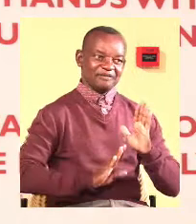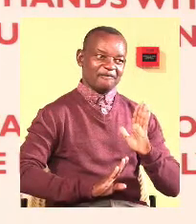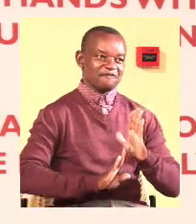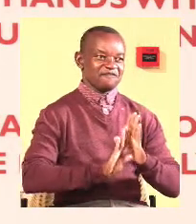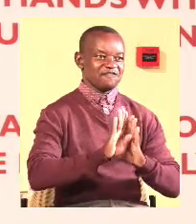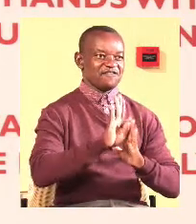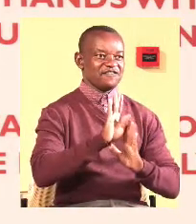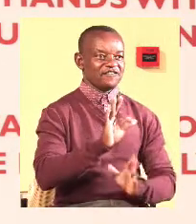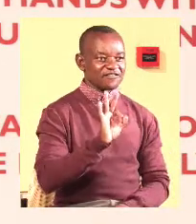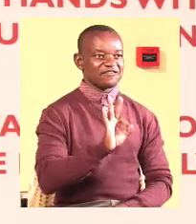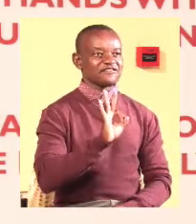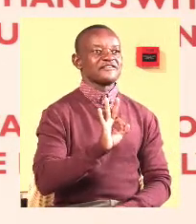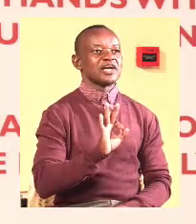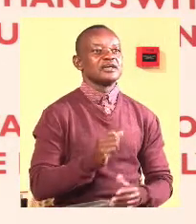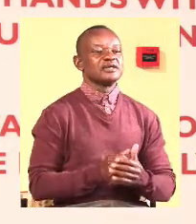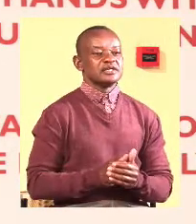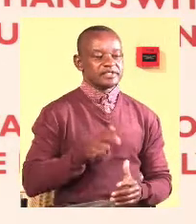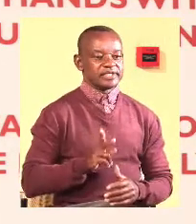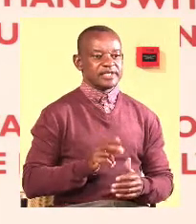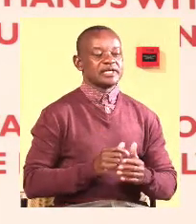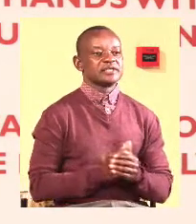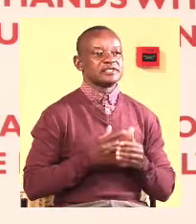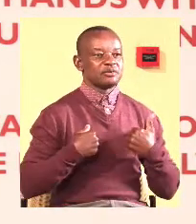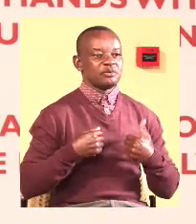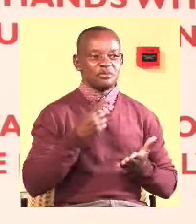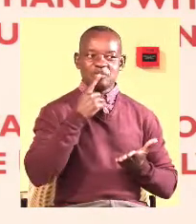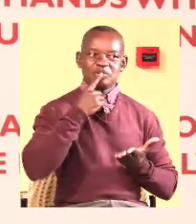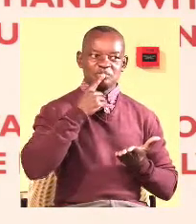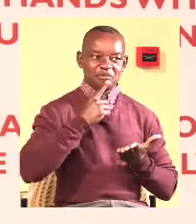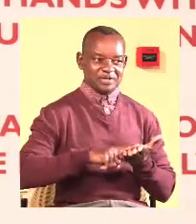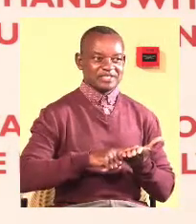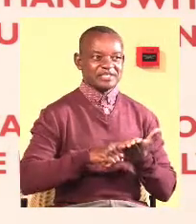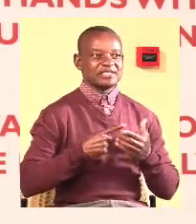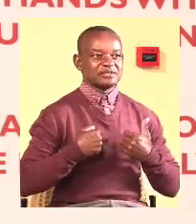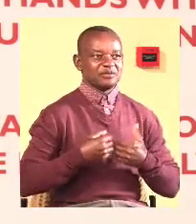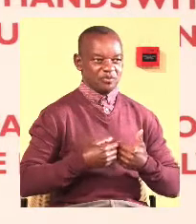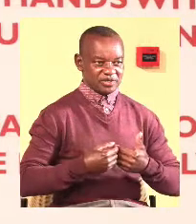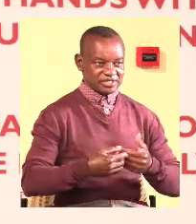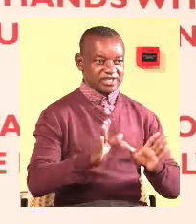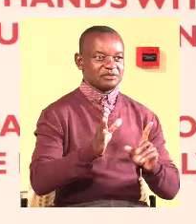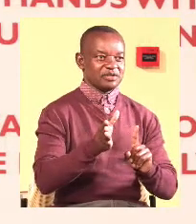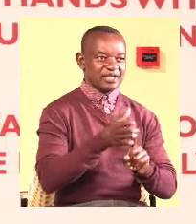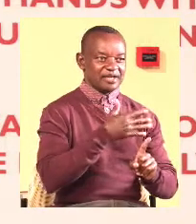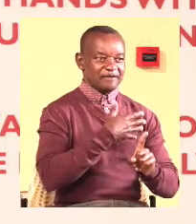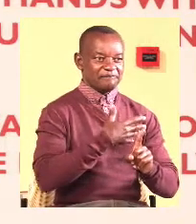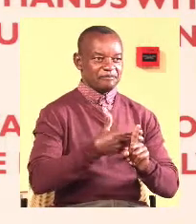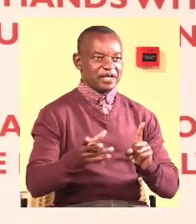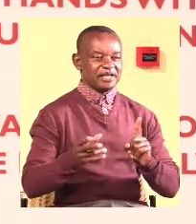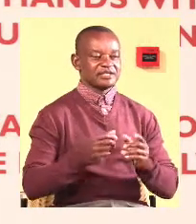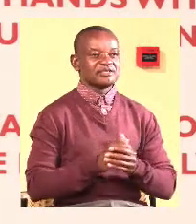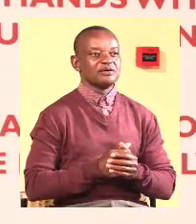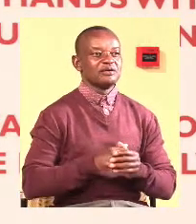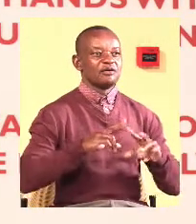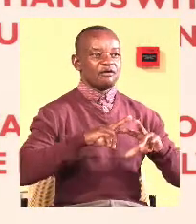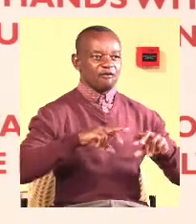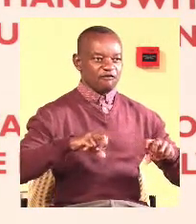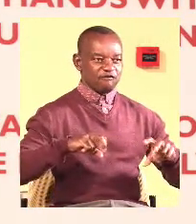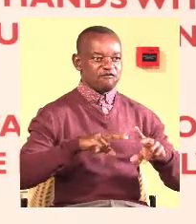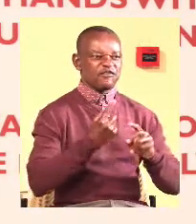ministry that we will roll out the testing, we have started that since